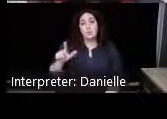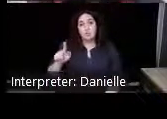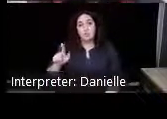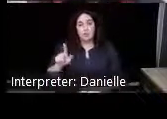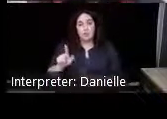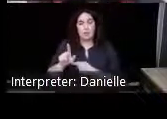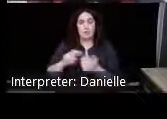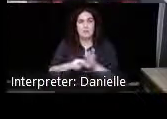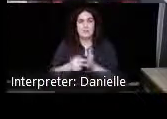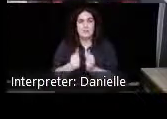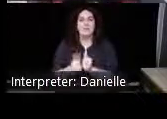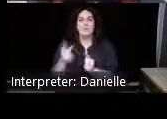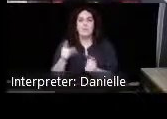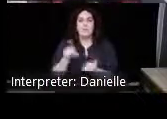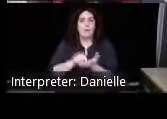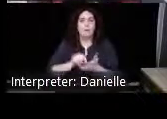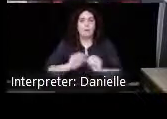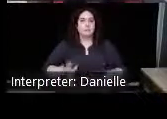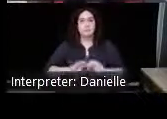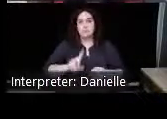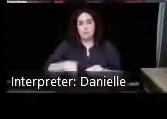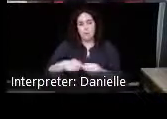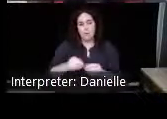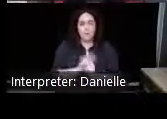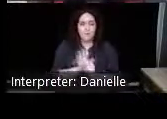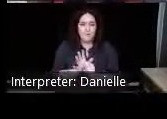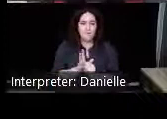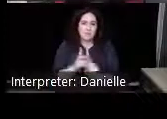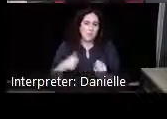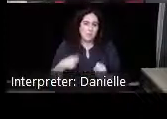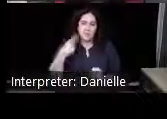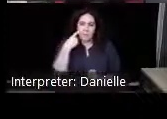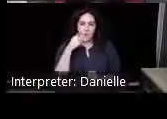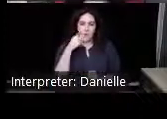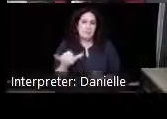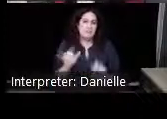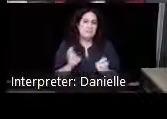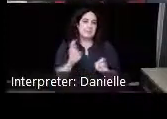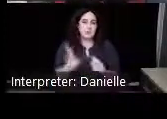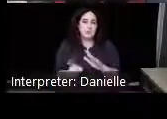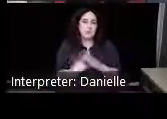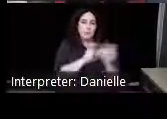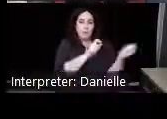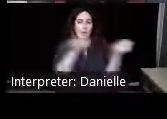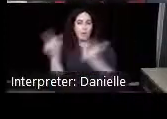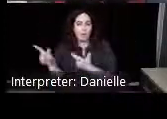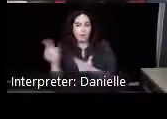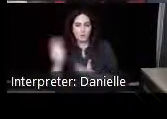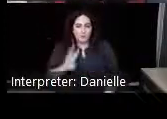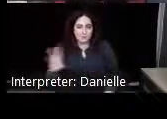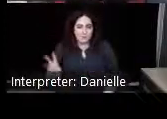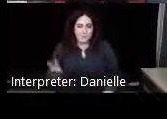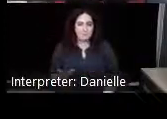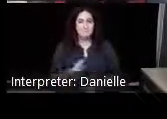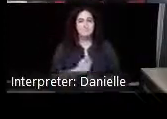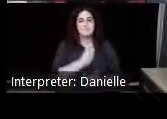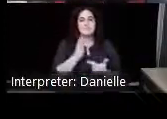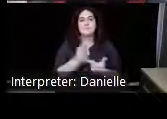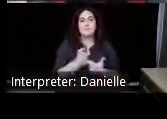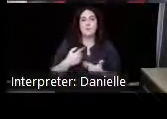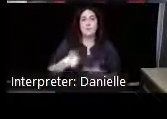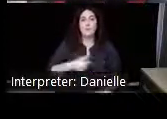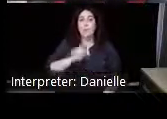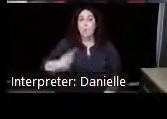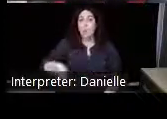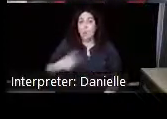about. We also only looked at the web pages on the platform that did not require a login.